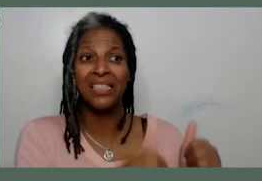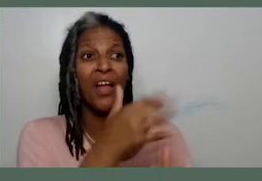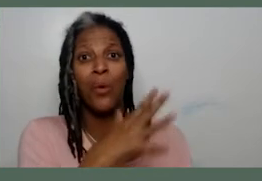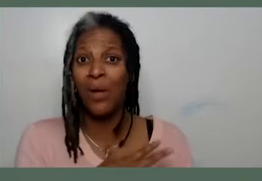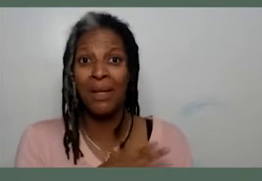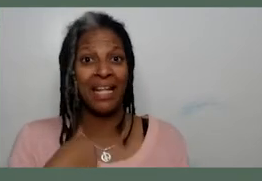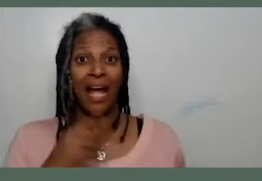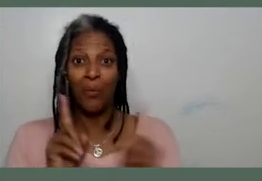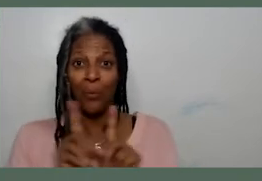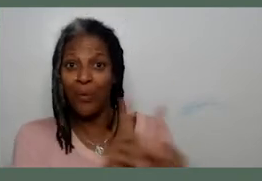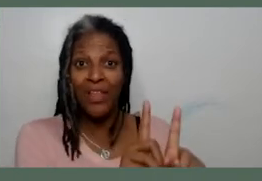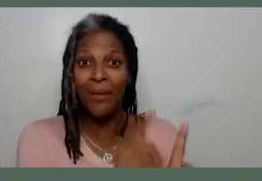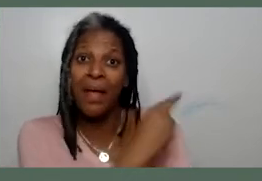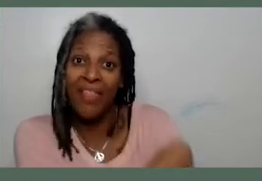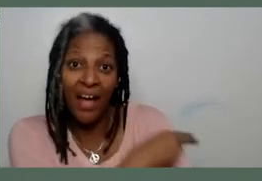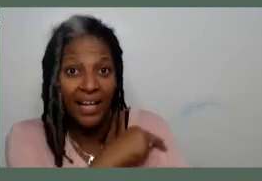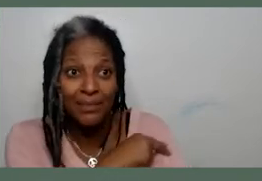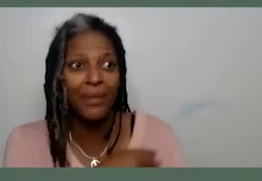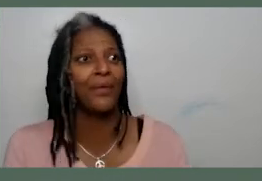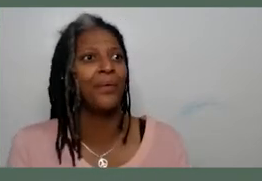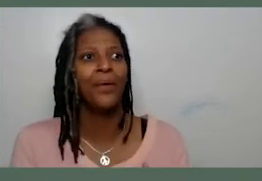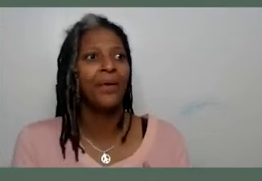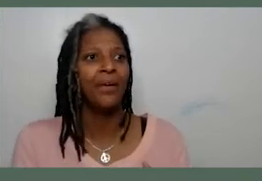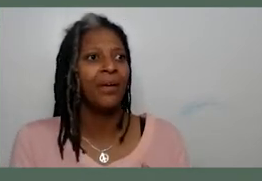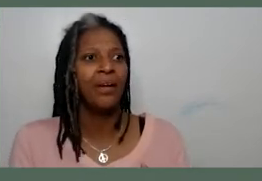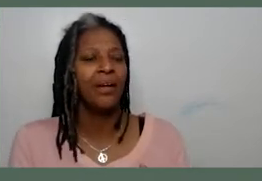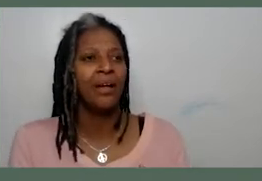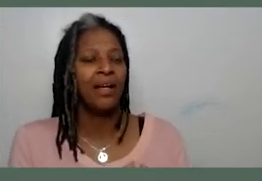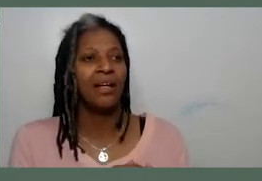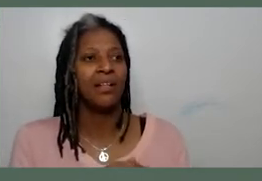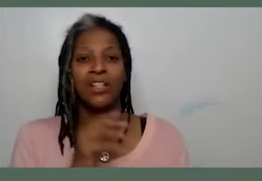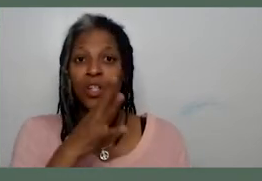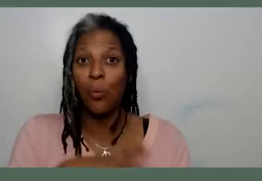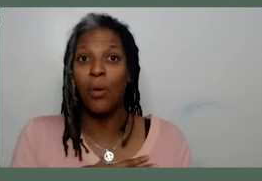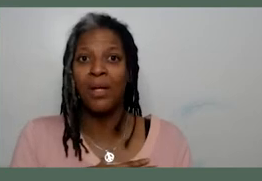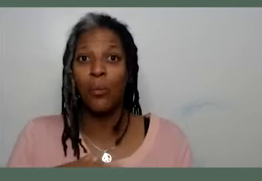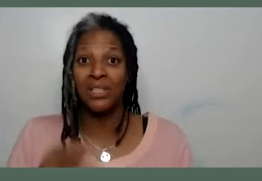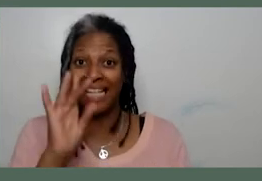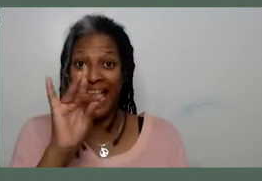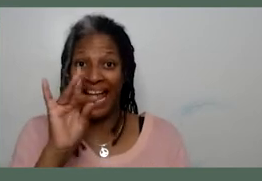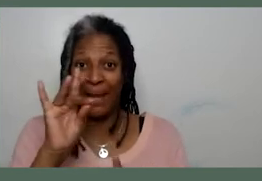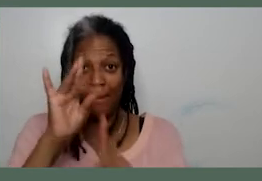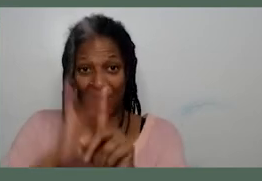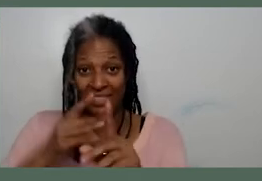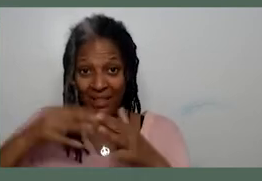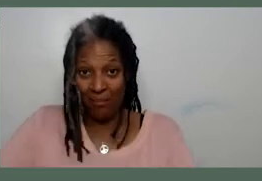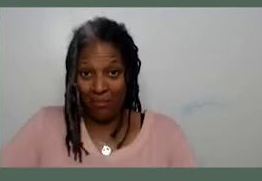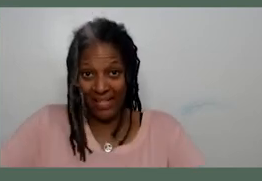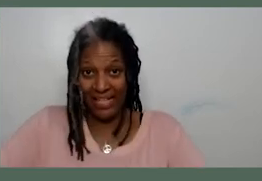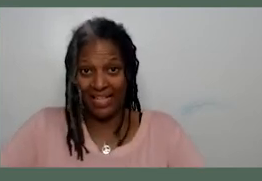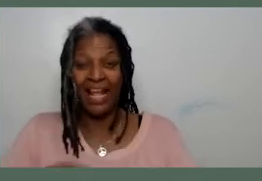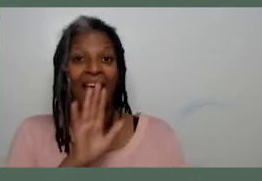us being on a phone call after their partner beat them up. 8 months pregnant, the partner beat them up. And I'm